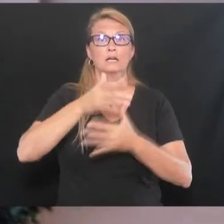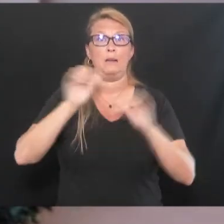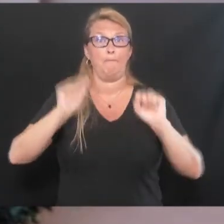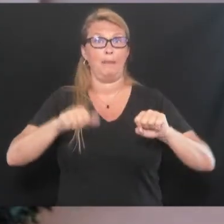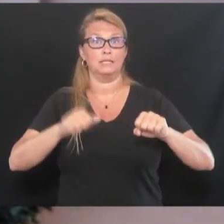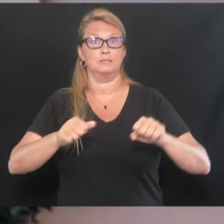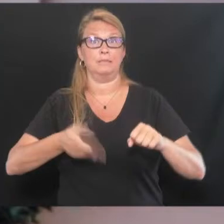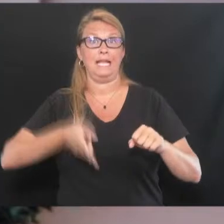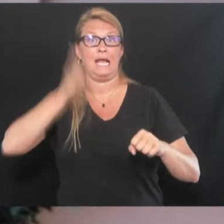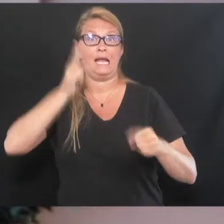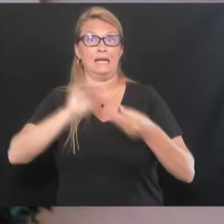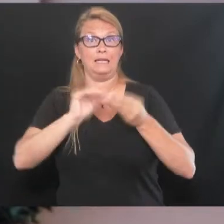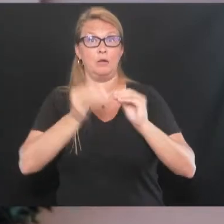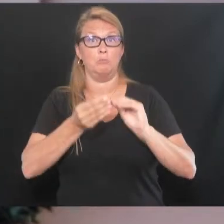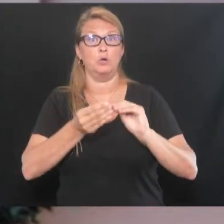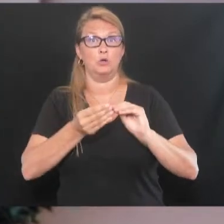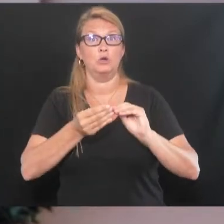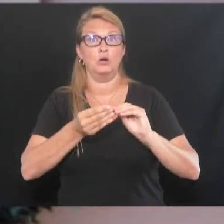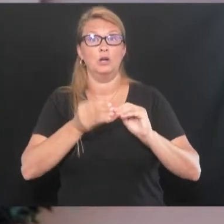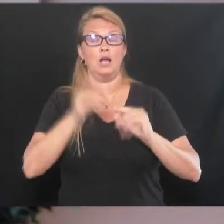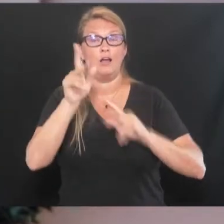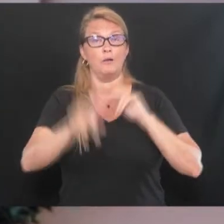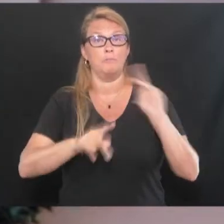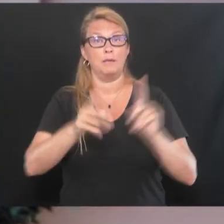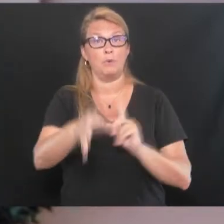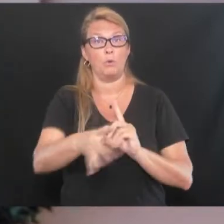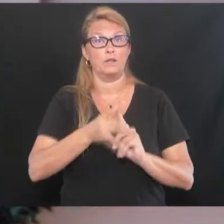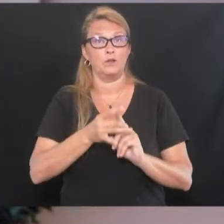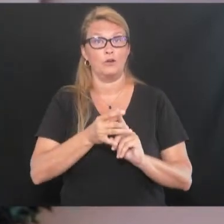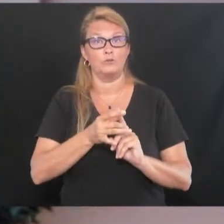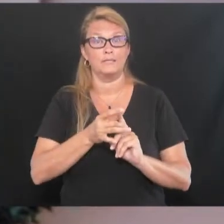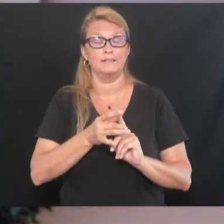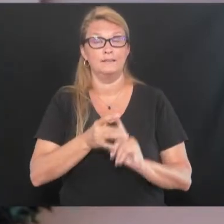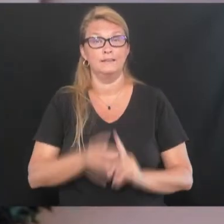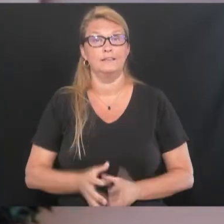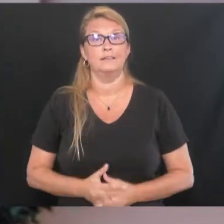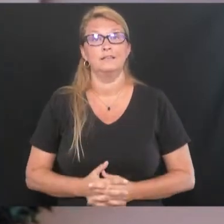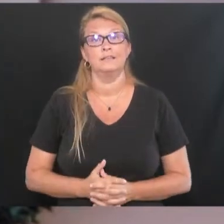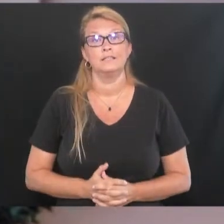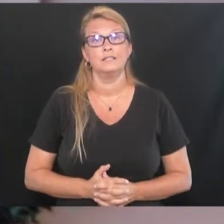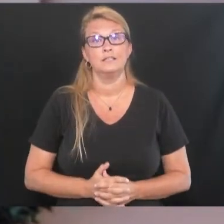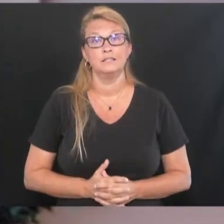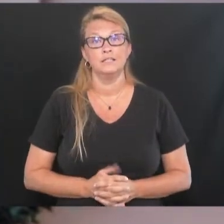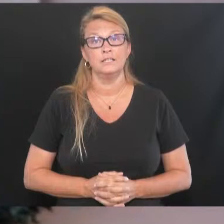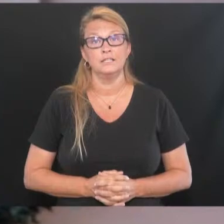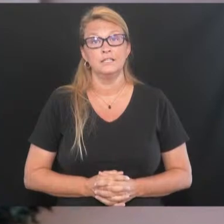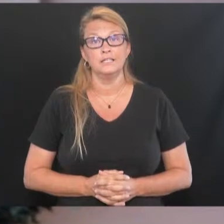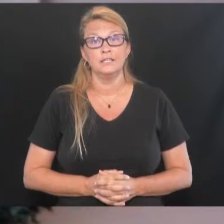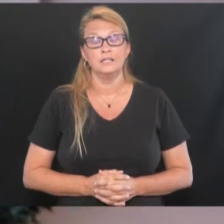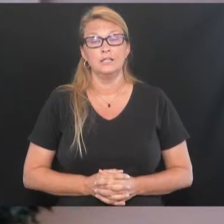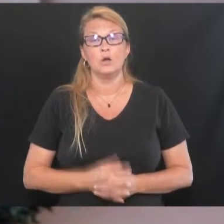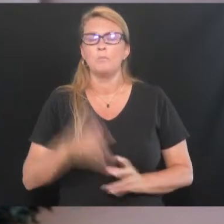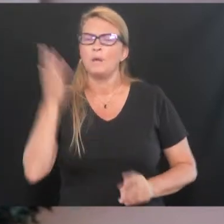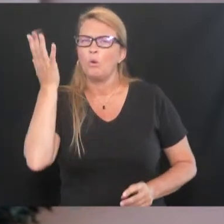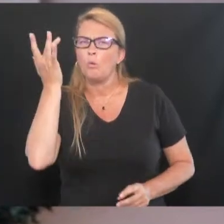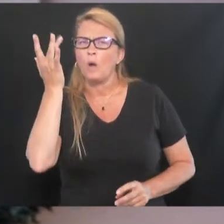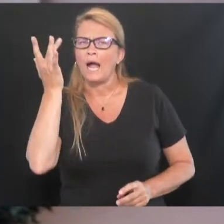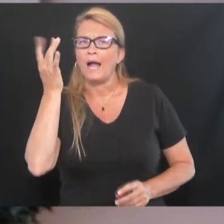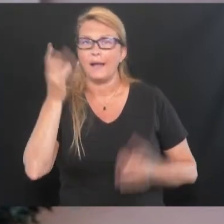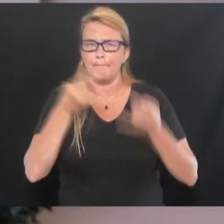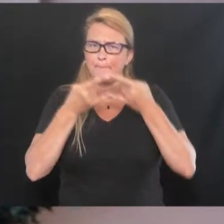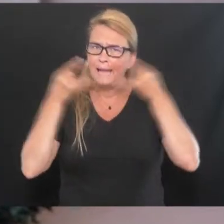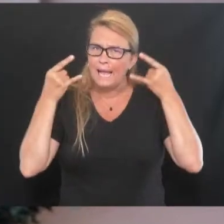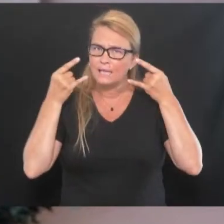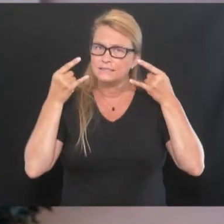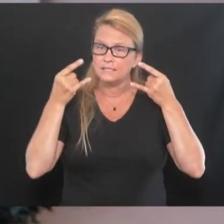now virtually all the United States is a high incidence area of COVID-19. But the reason for that is because masks